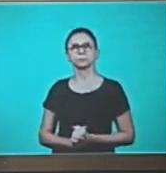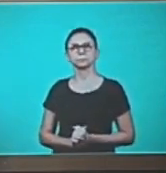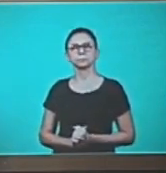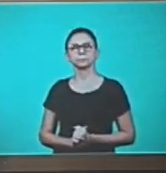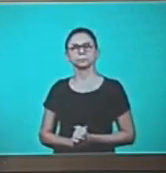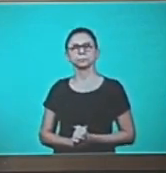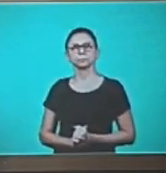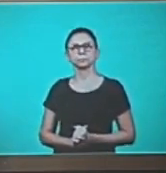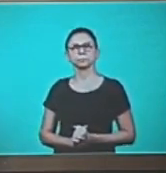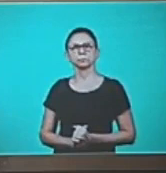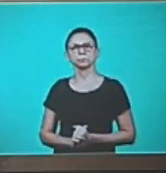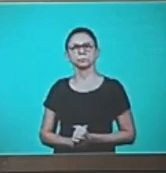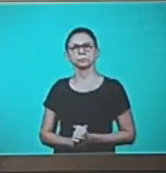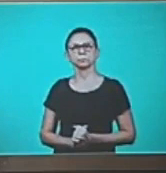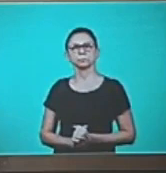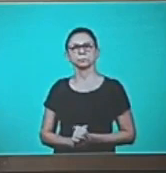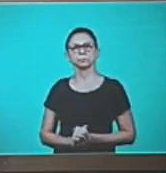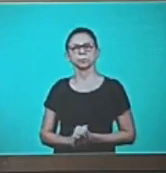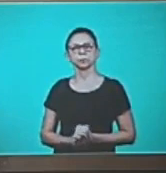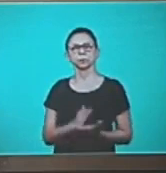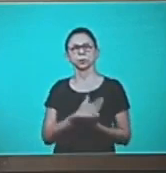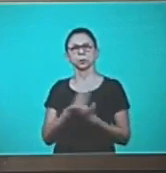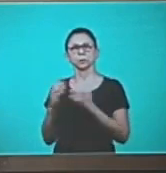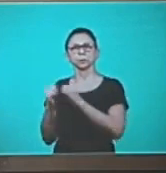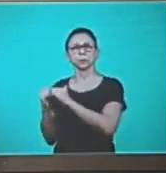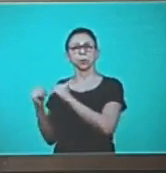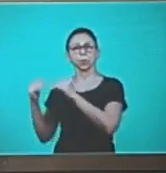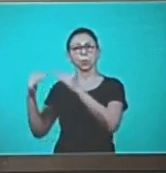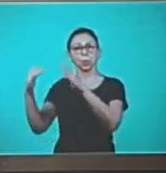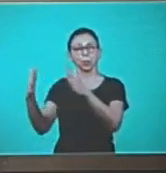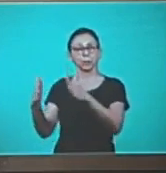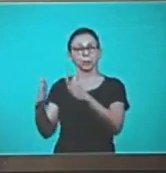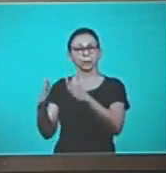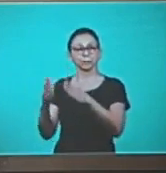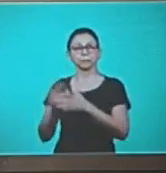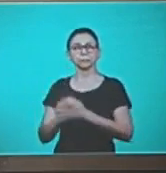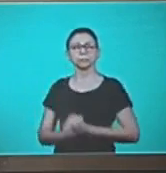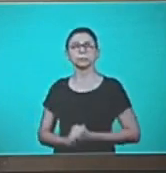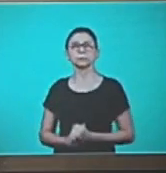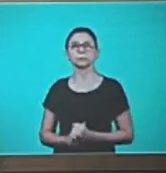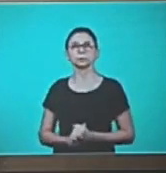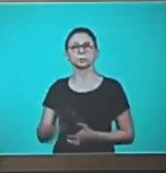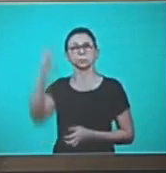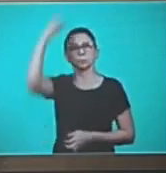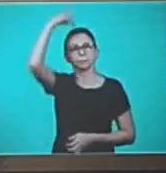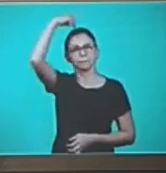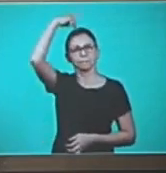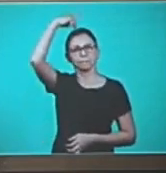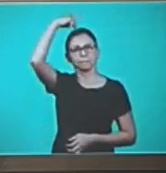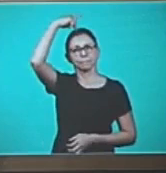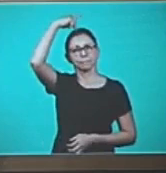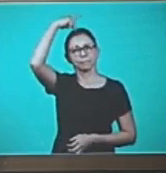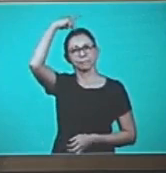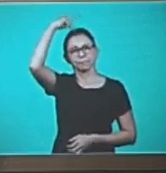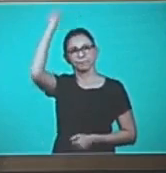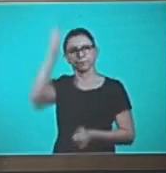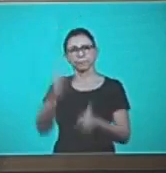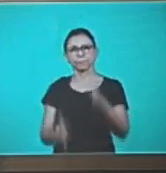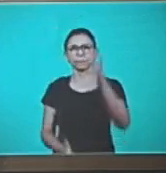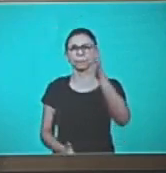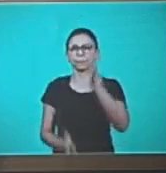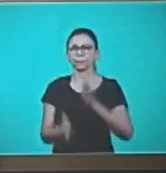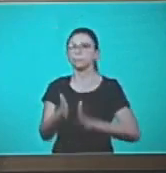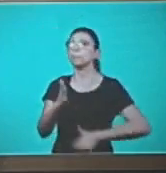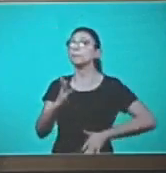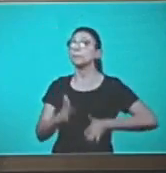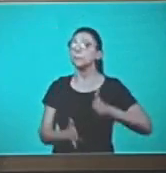the sign, was the foundation for the beginning of the church through the Pentecosts, which